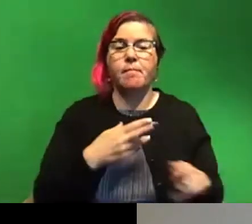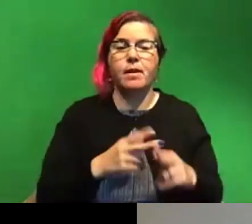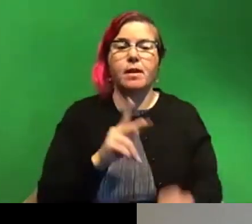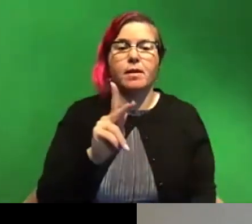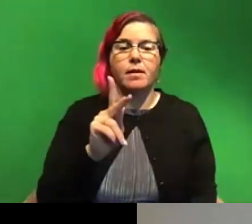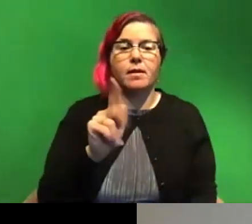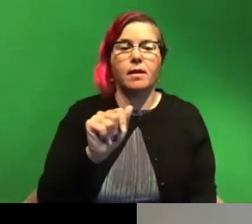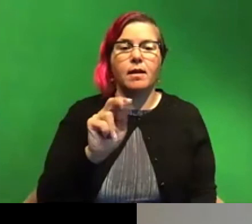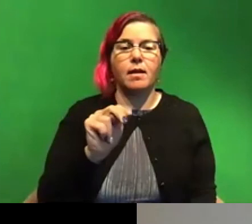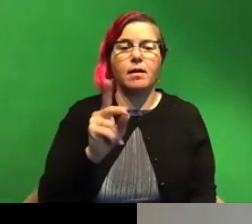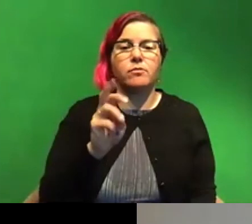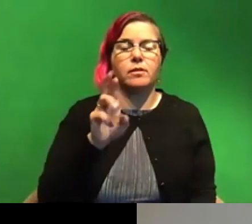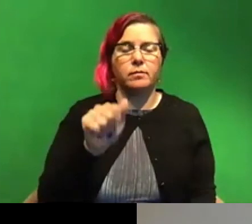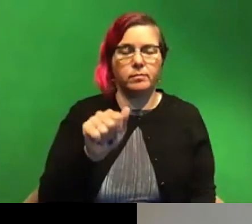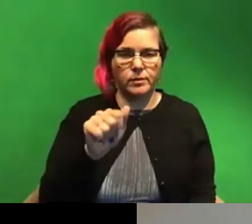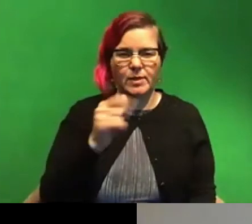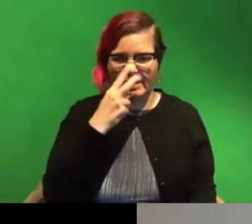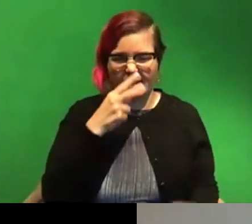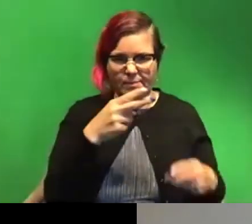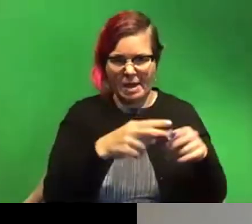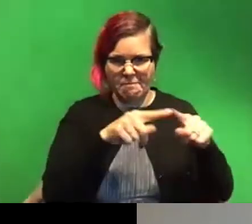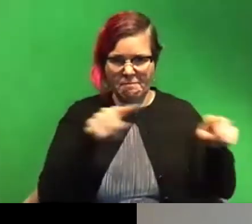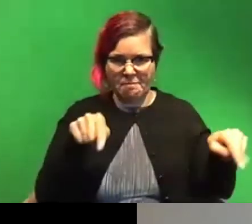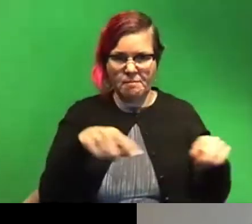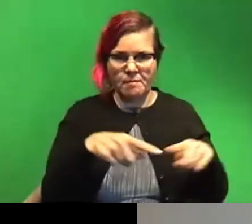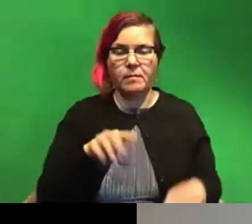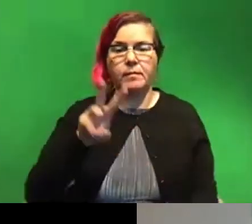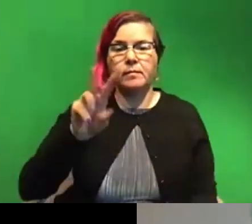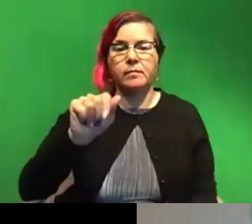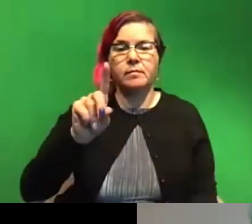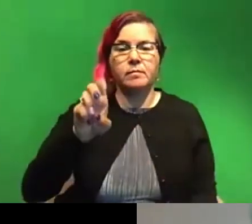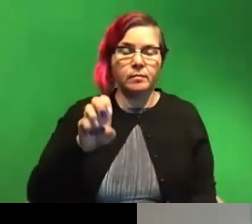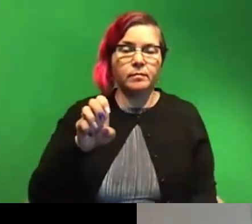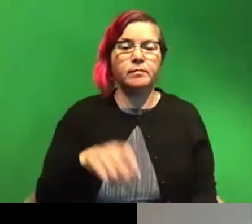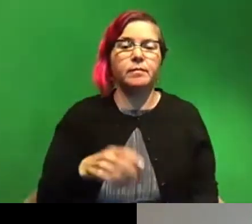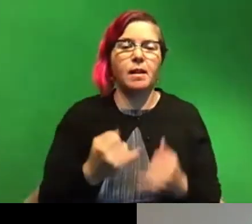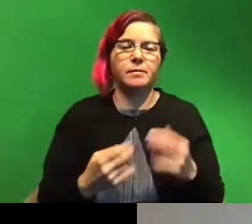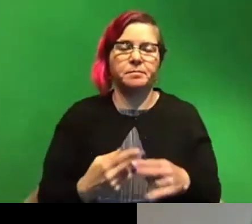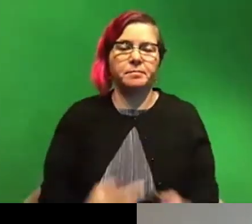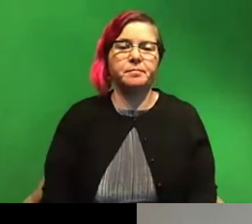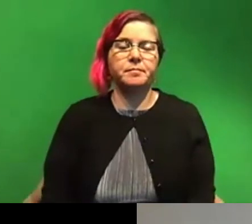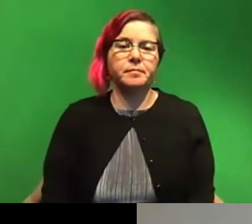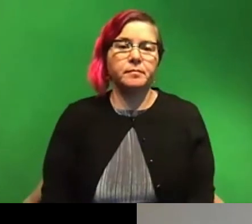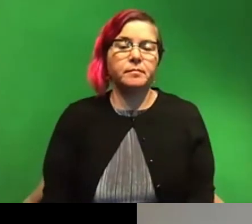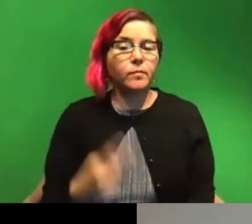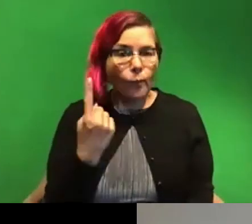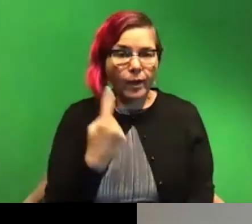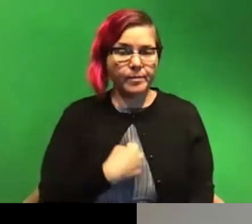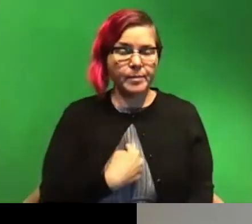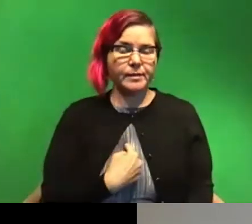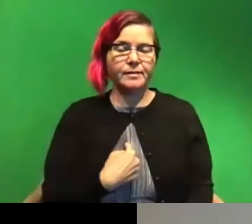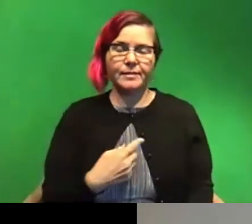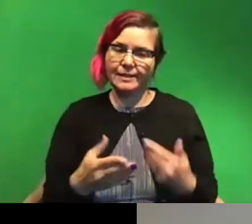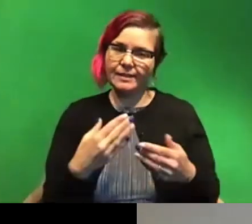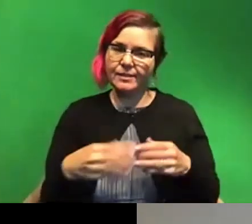Kandrea. It's like Andrea with a K. You can see my name right here on the screen. And then Wade, W-A-D-E. That's my last name. There's only one of me, so I'm pretty easy